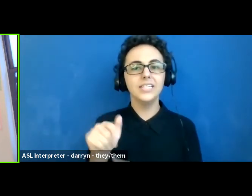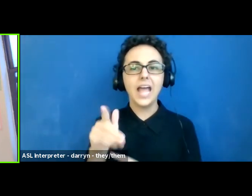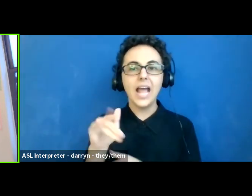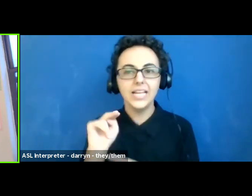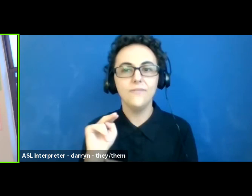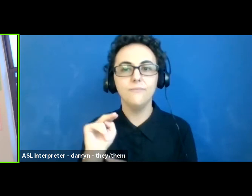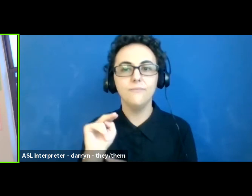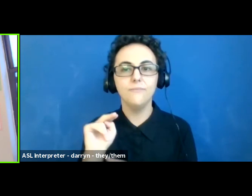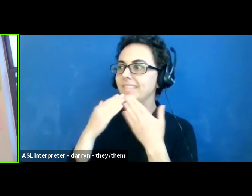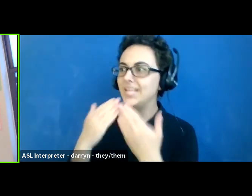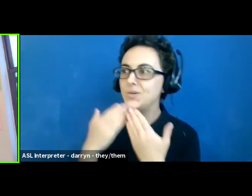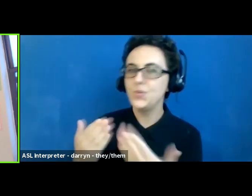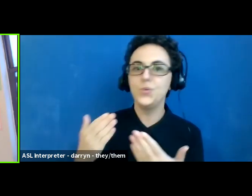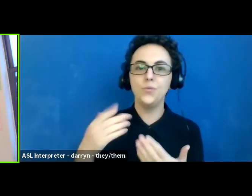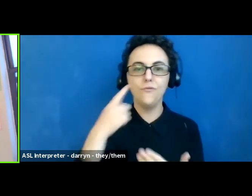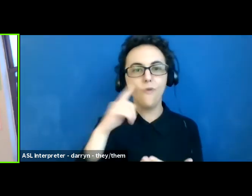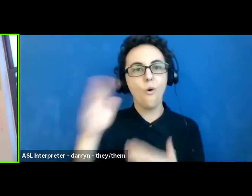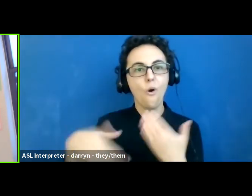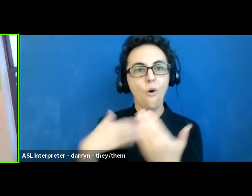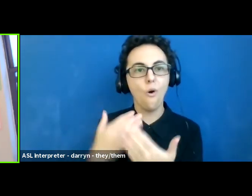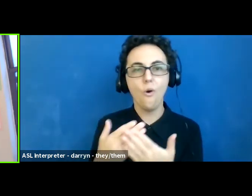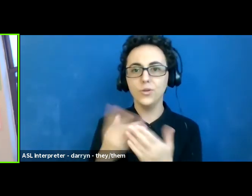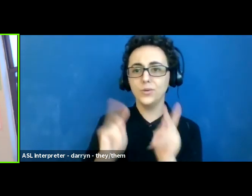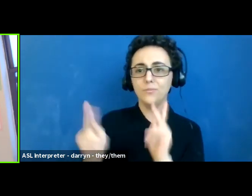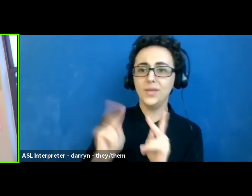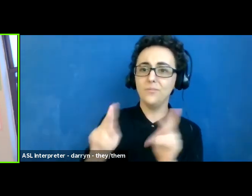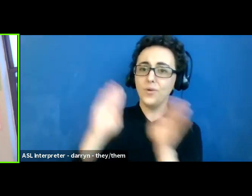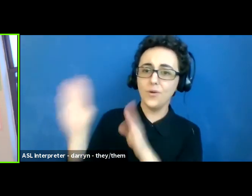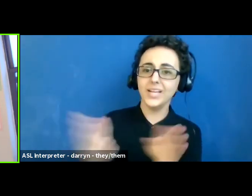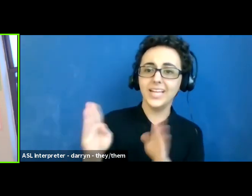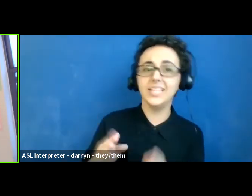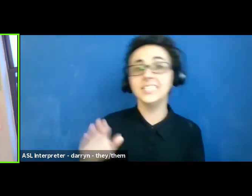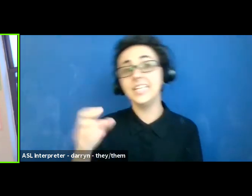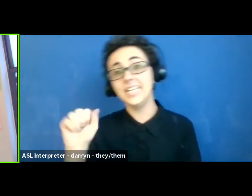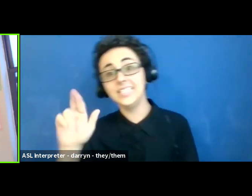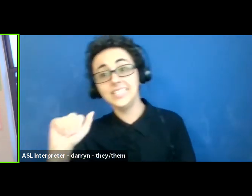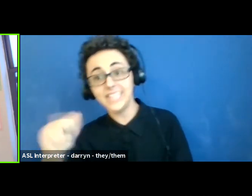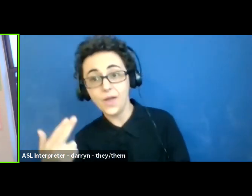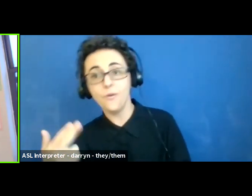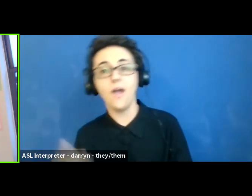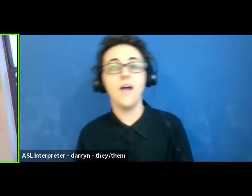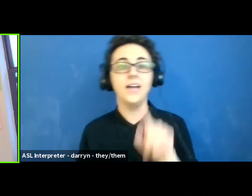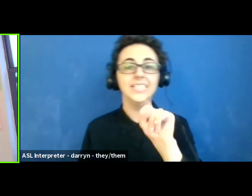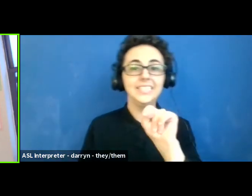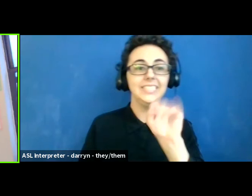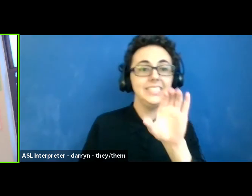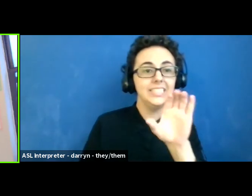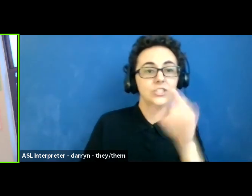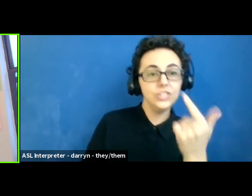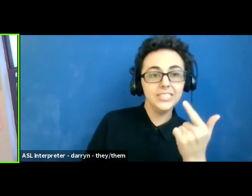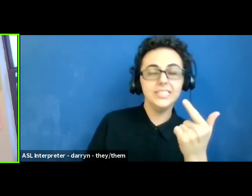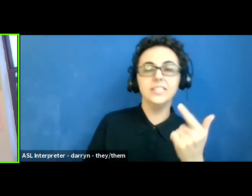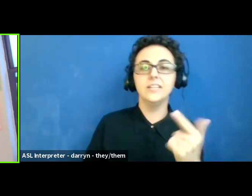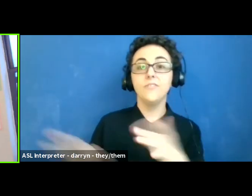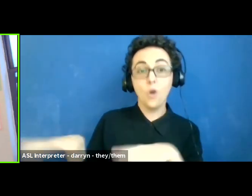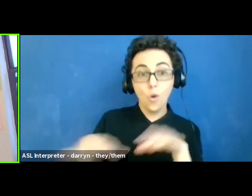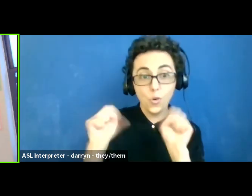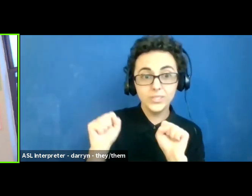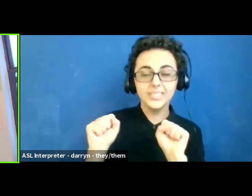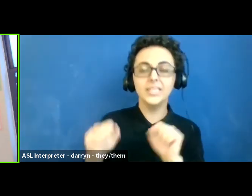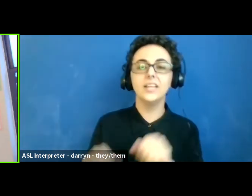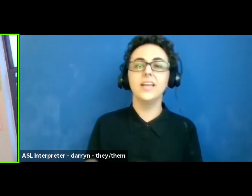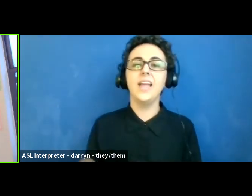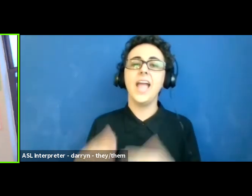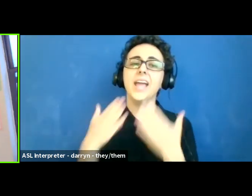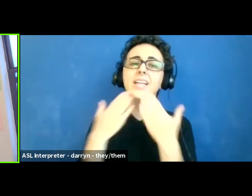you to Sarah for helping me organize and to TCG for hosting this session. And finally, Thaline, a